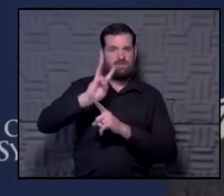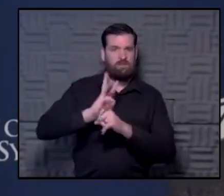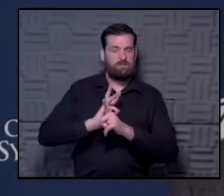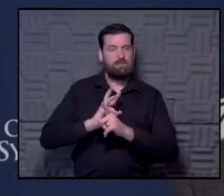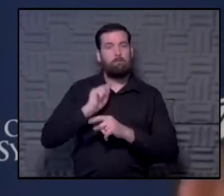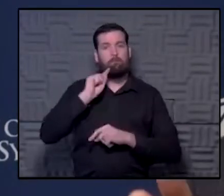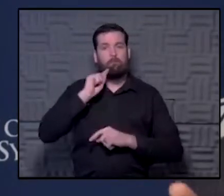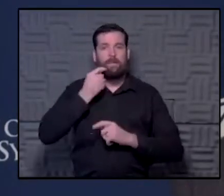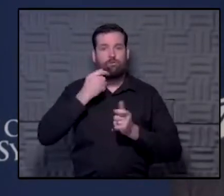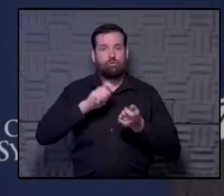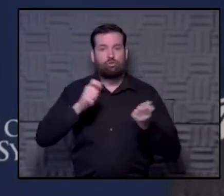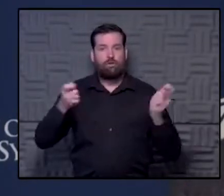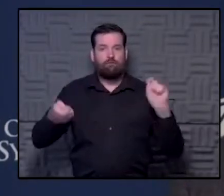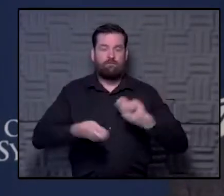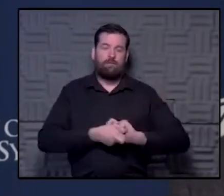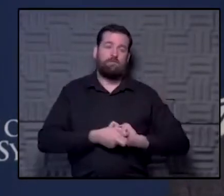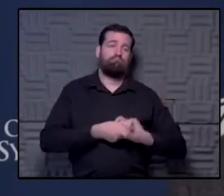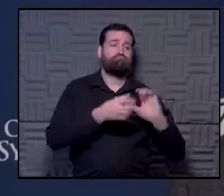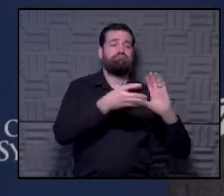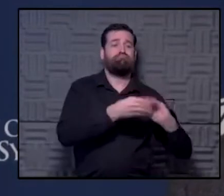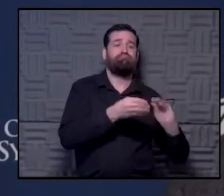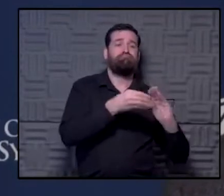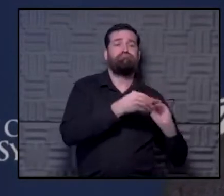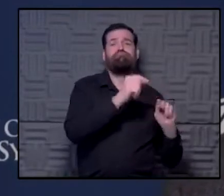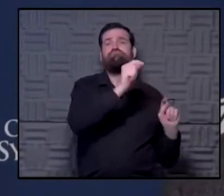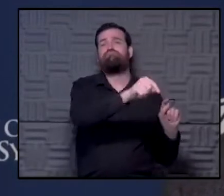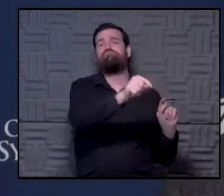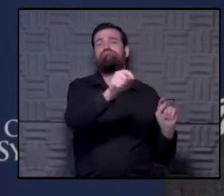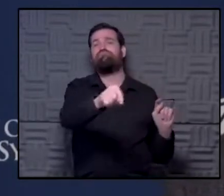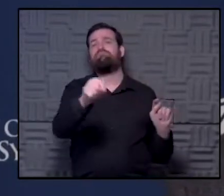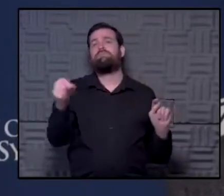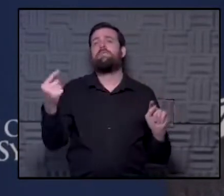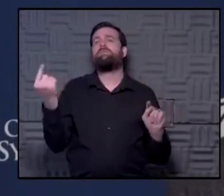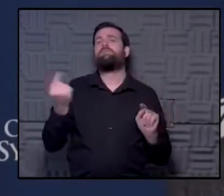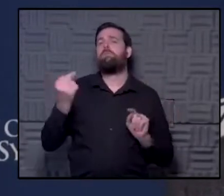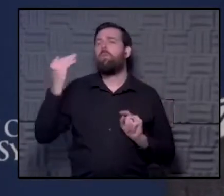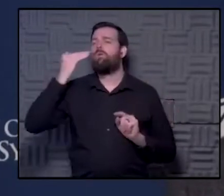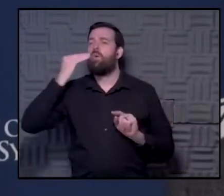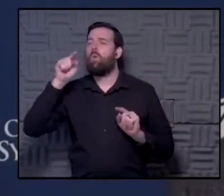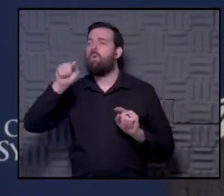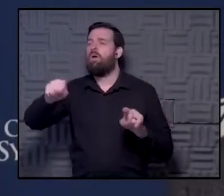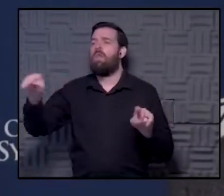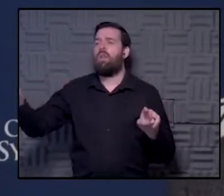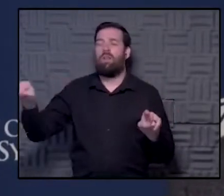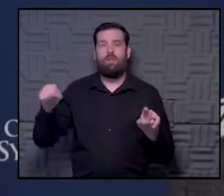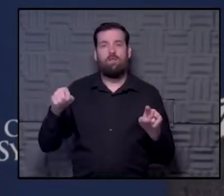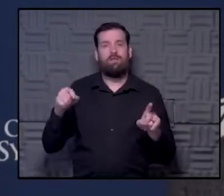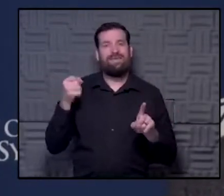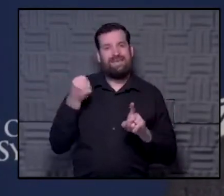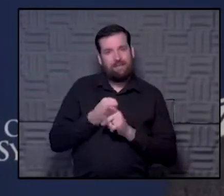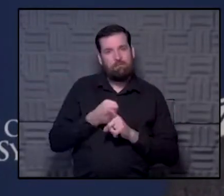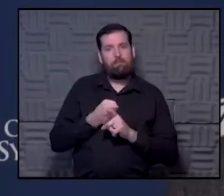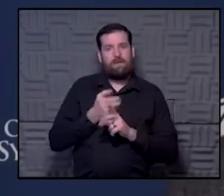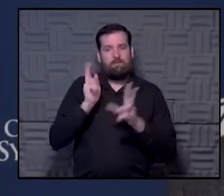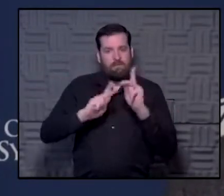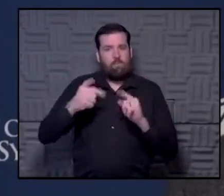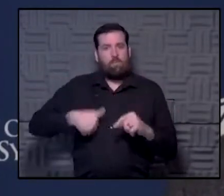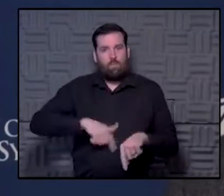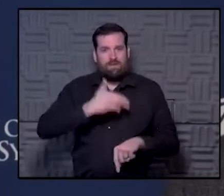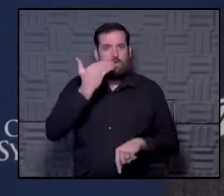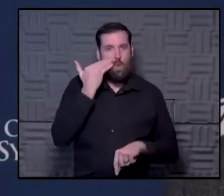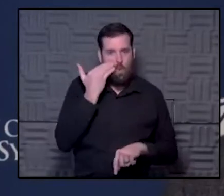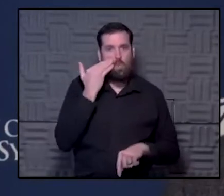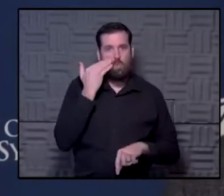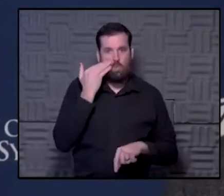shift from tertiary stories and secondary, maybe somebody knows somebody, to it's impacting people we know. We're